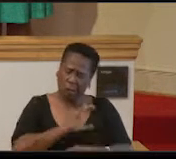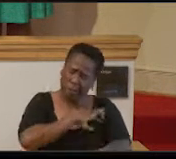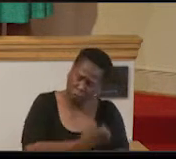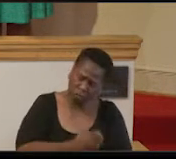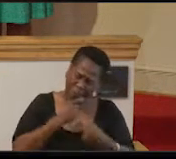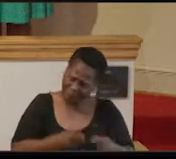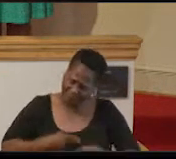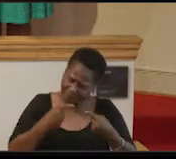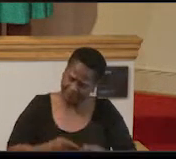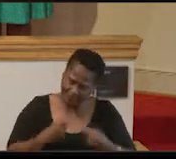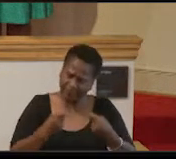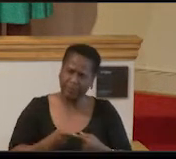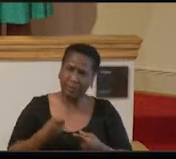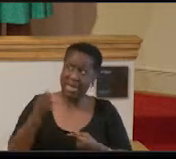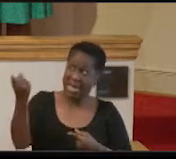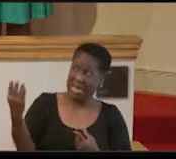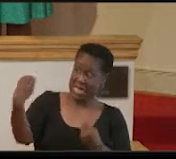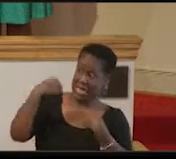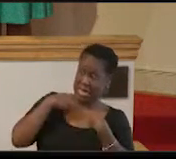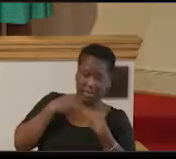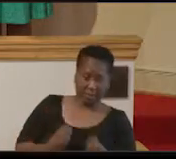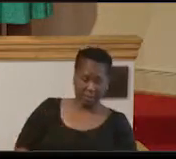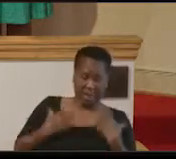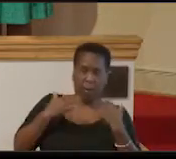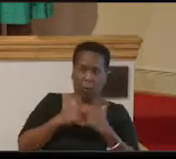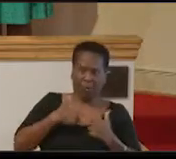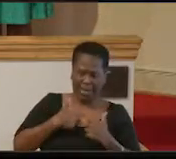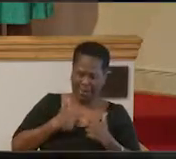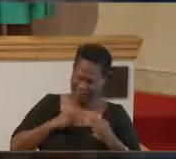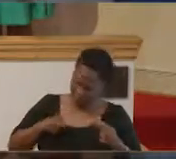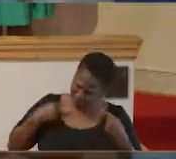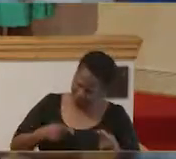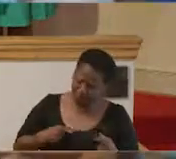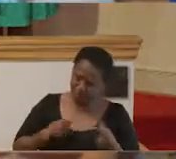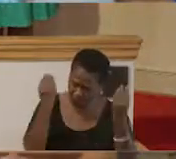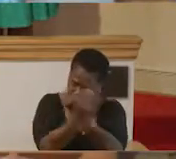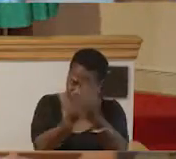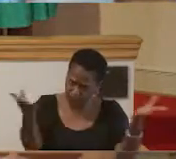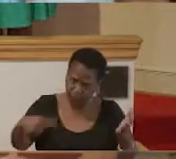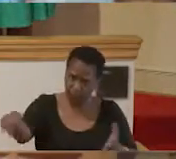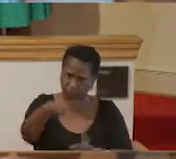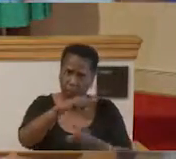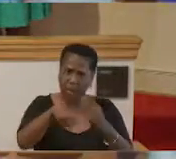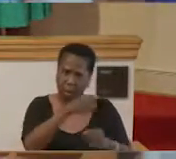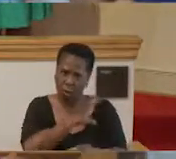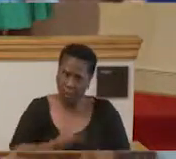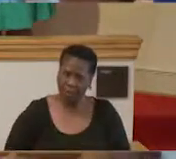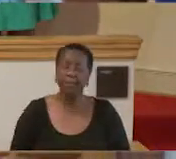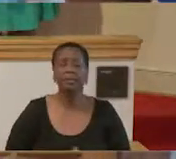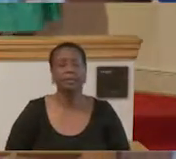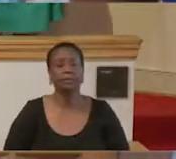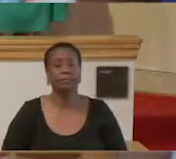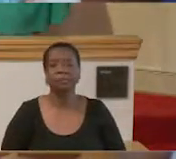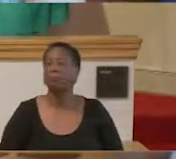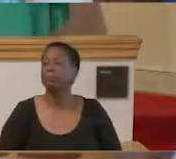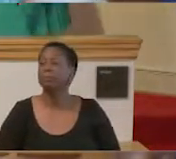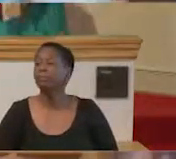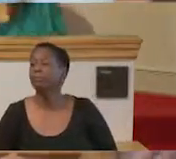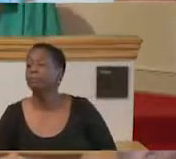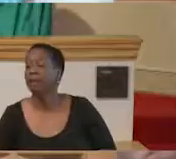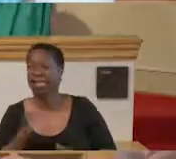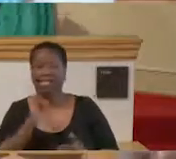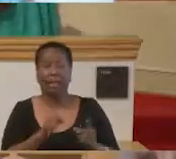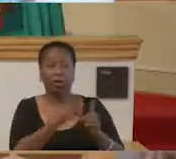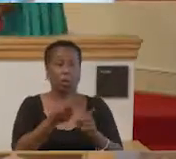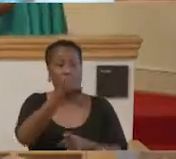that he powerfully inspires within me. This is the word of God for the people of God. Praise be to God. You may be